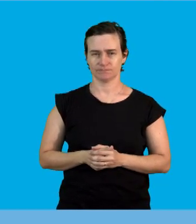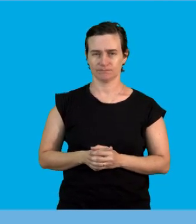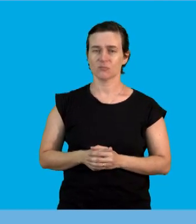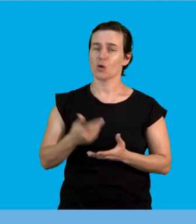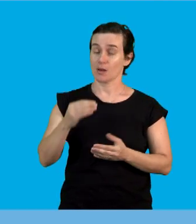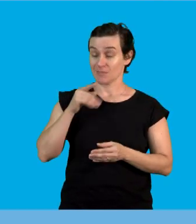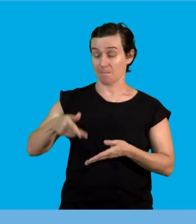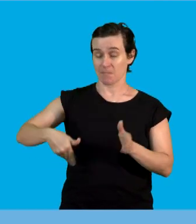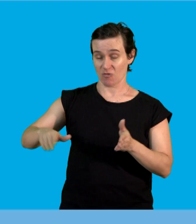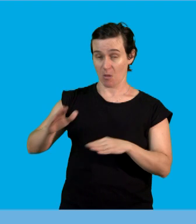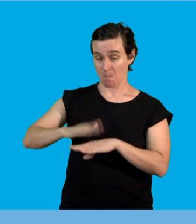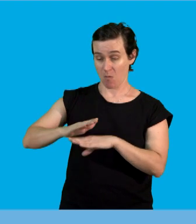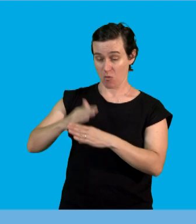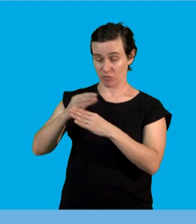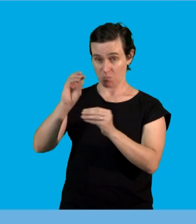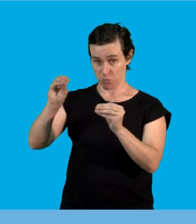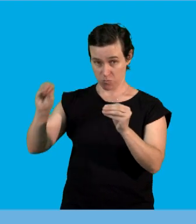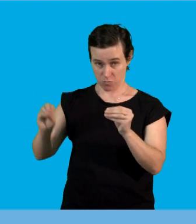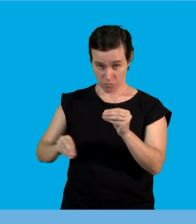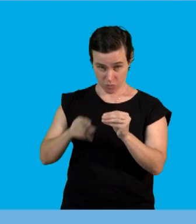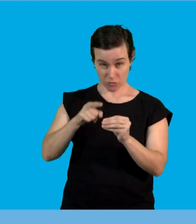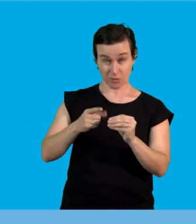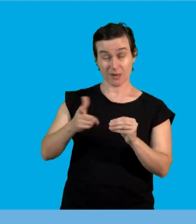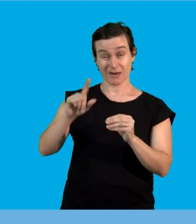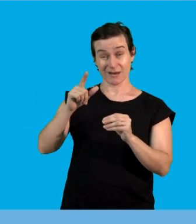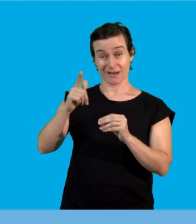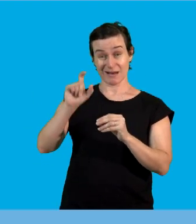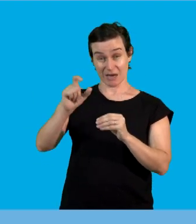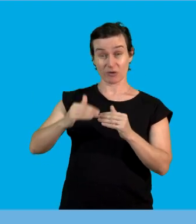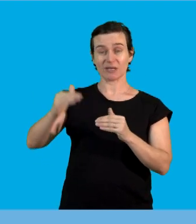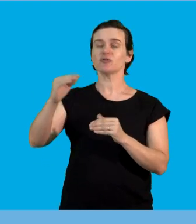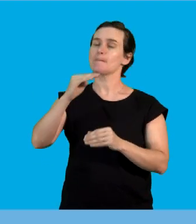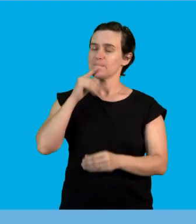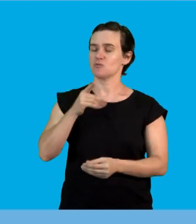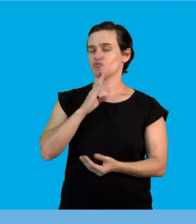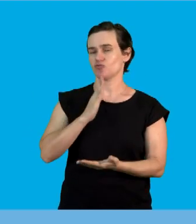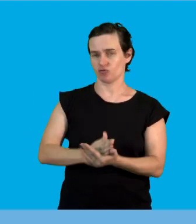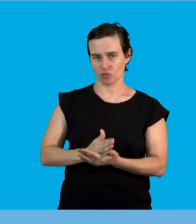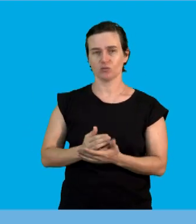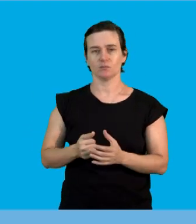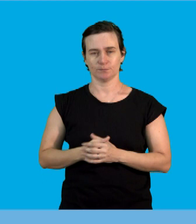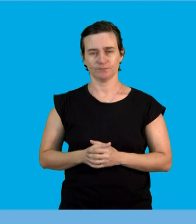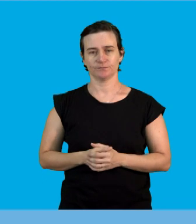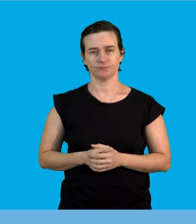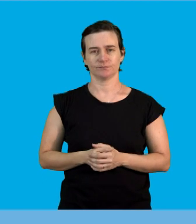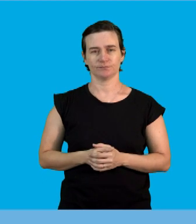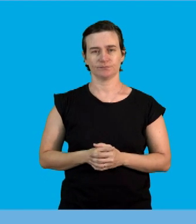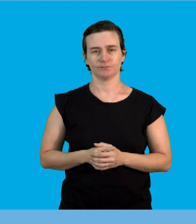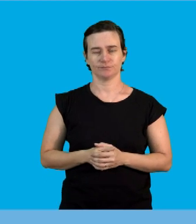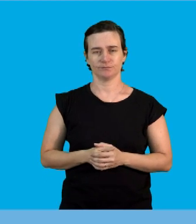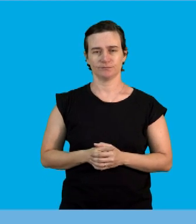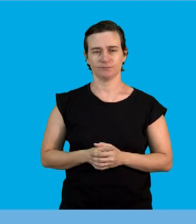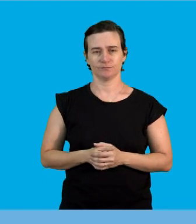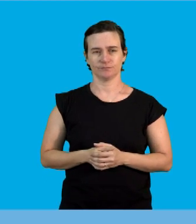resistors are placed in parallel in the circuit. So this statement is true because of the relationship that they have between